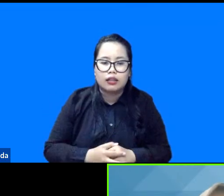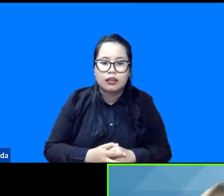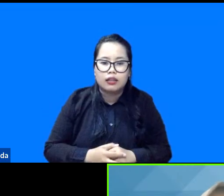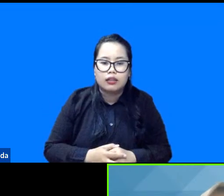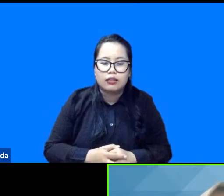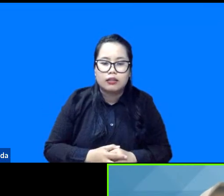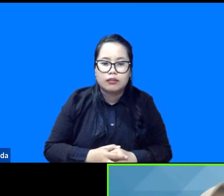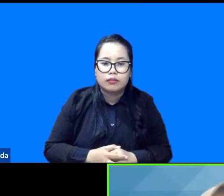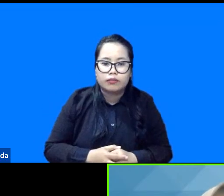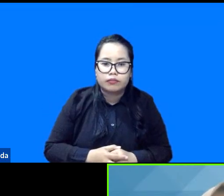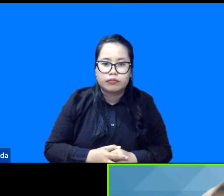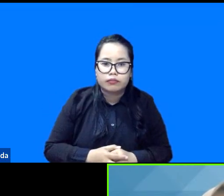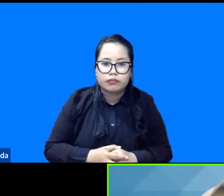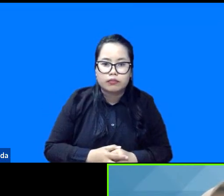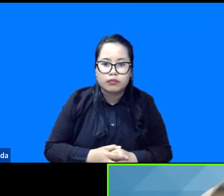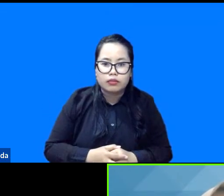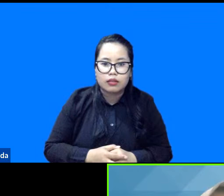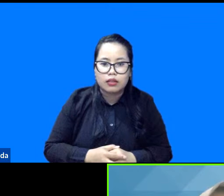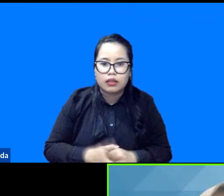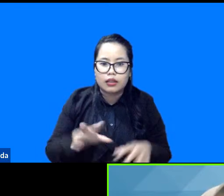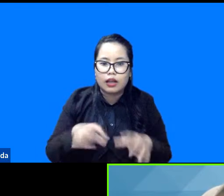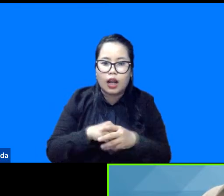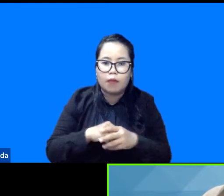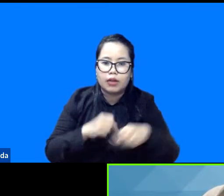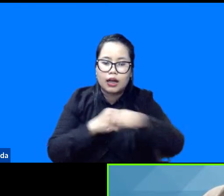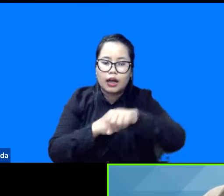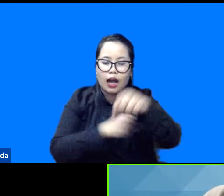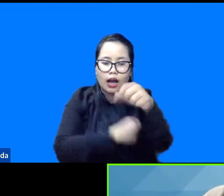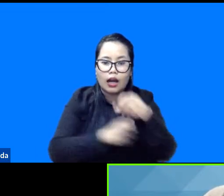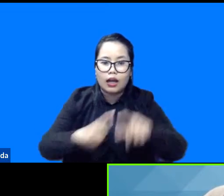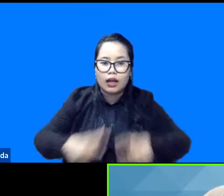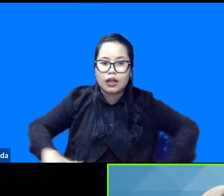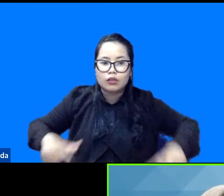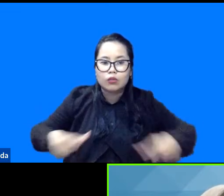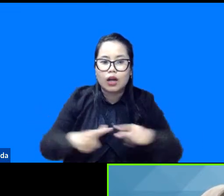framework like environmental impact assessment. So it will need